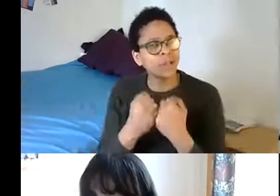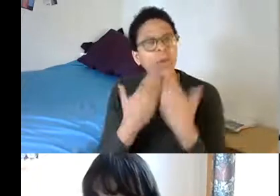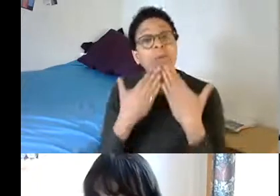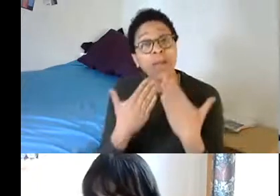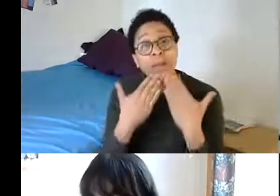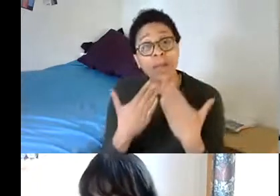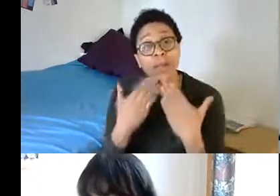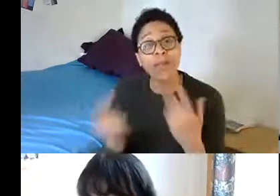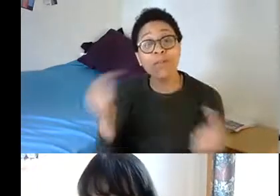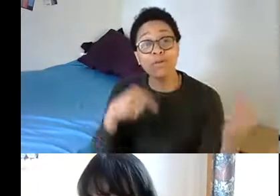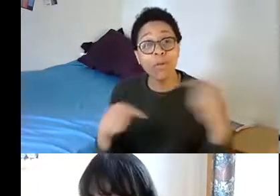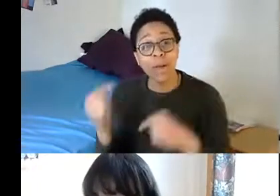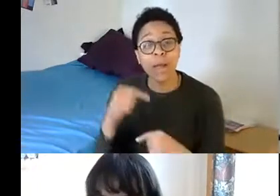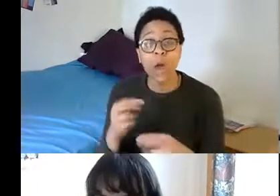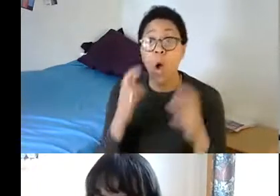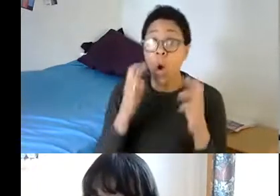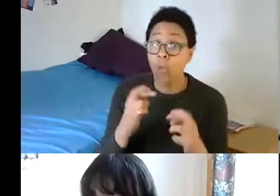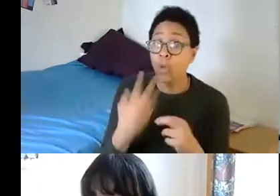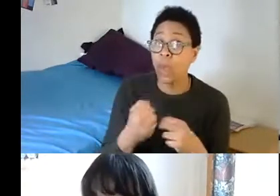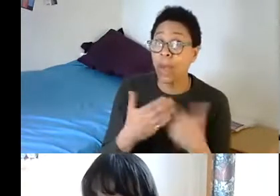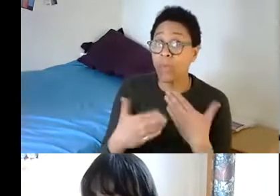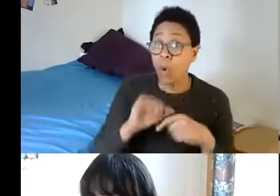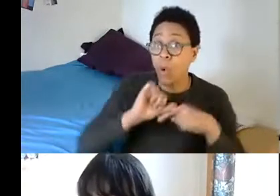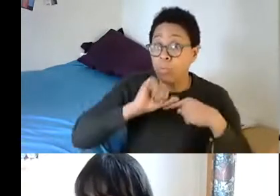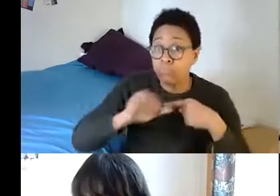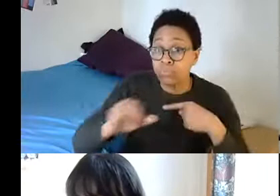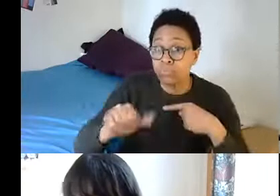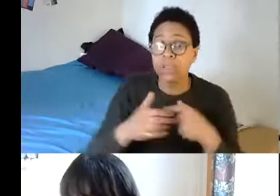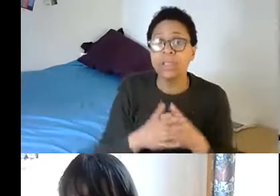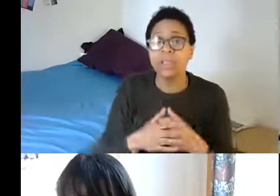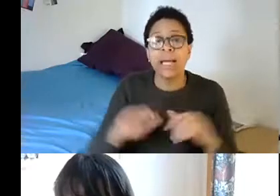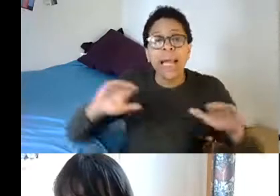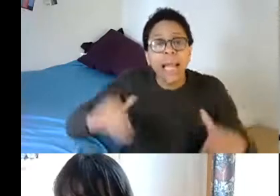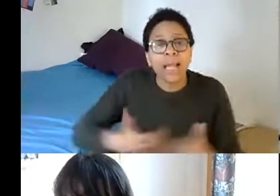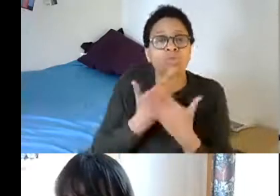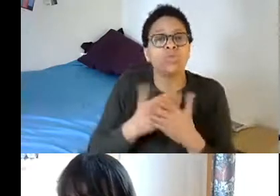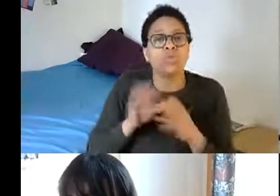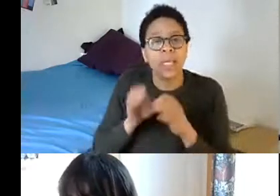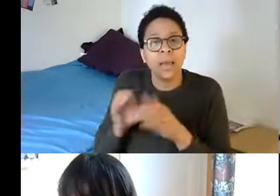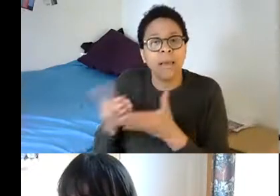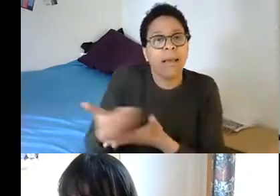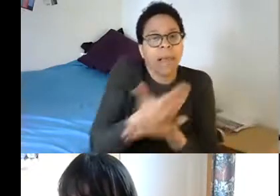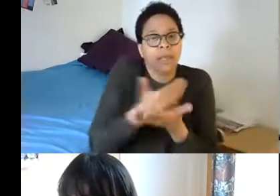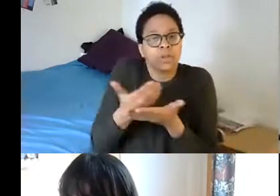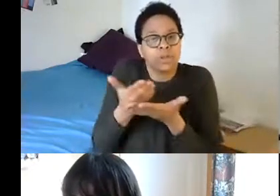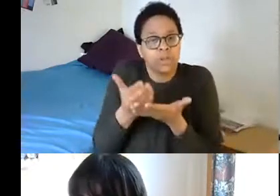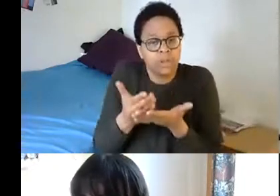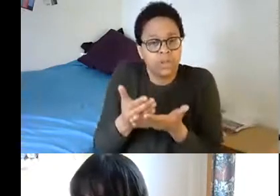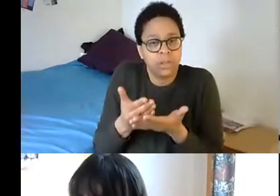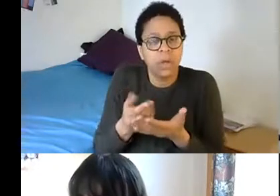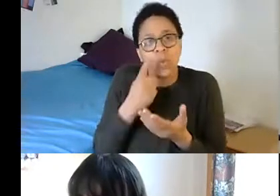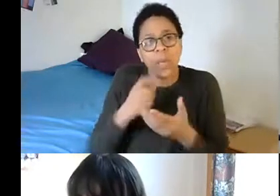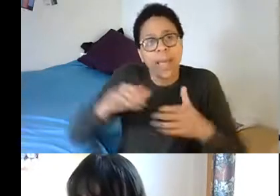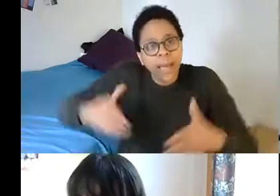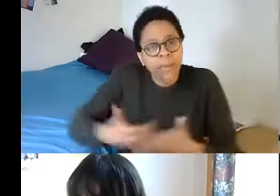you for joining us, and hopefully we're going to be running some more of these introducing collections talks, where we'll be introducing